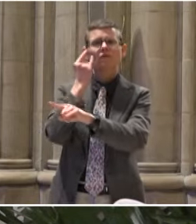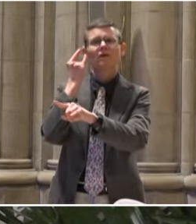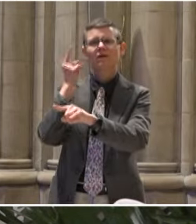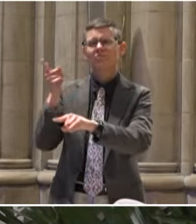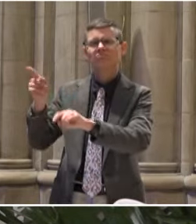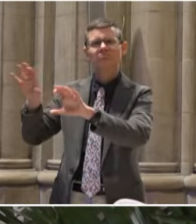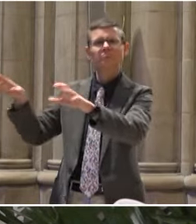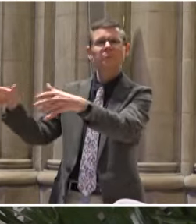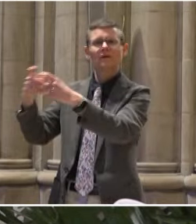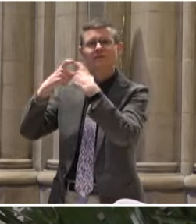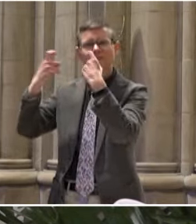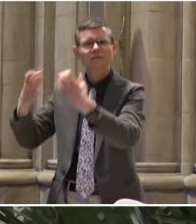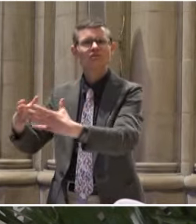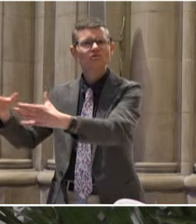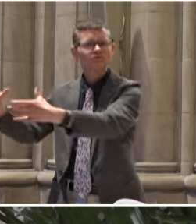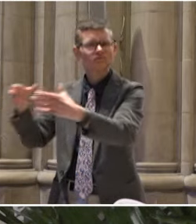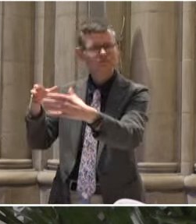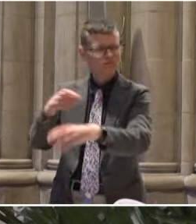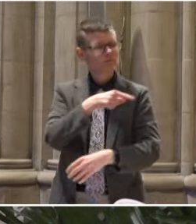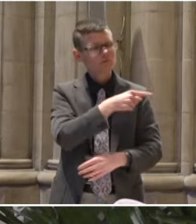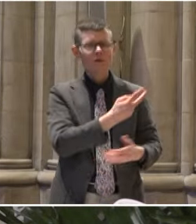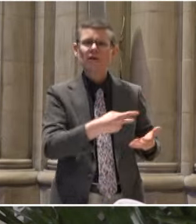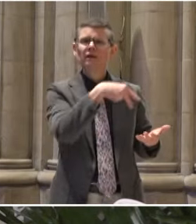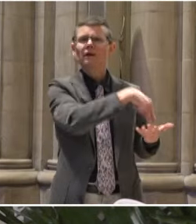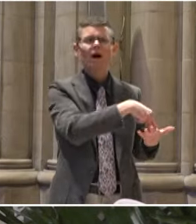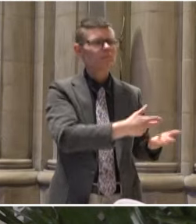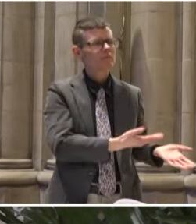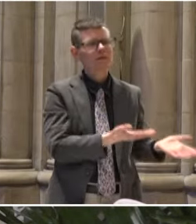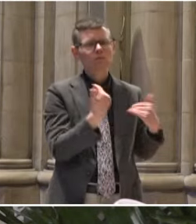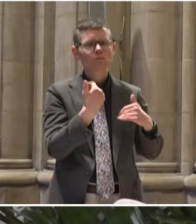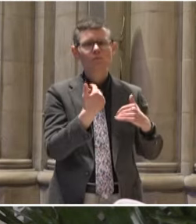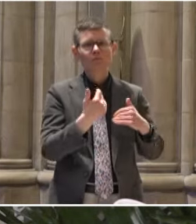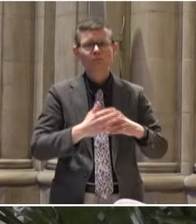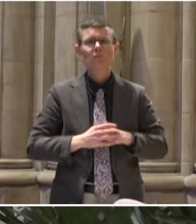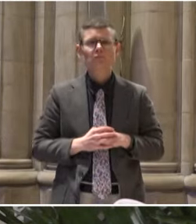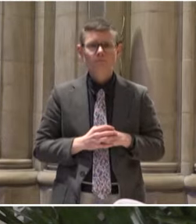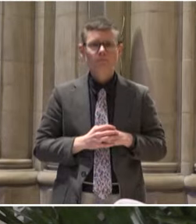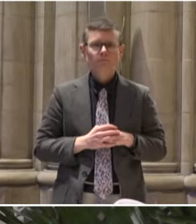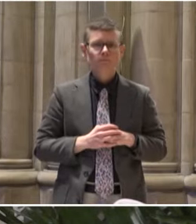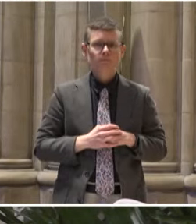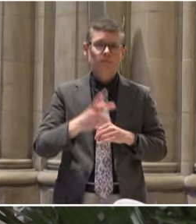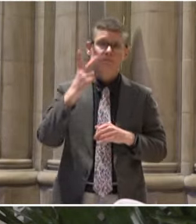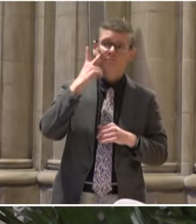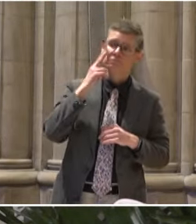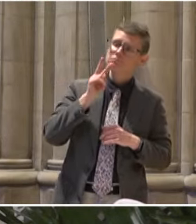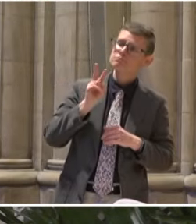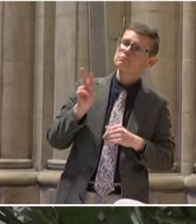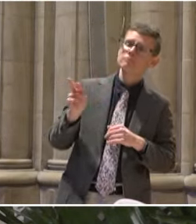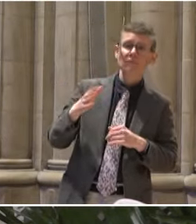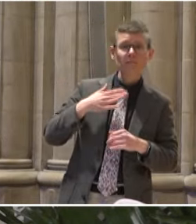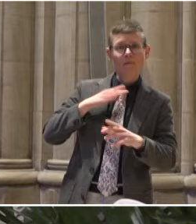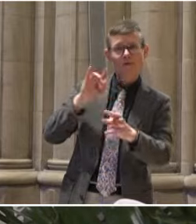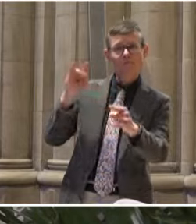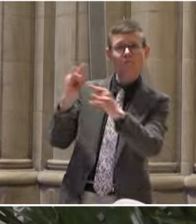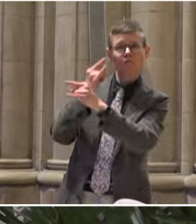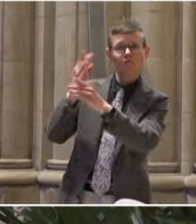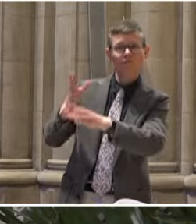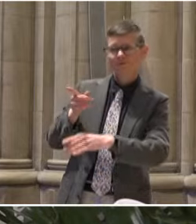sinners. Get up. Let us be going. See, my betrayer is at